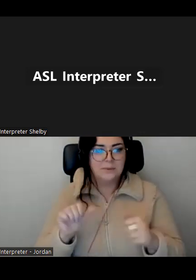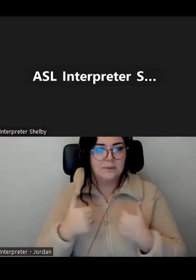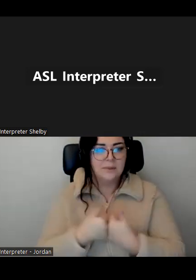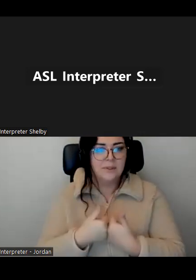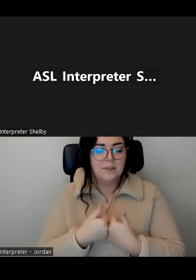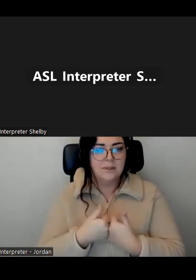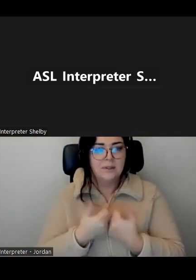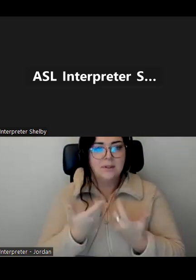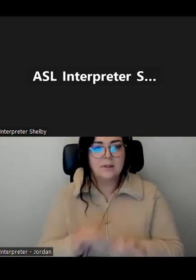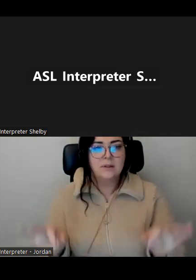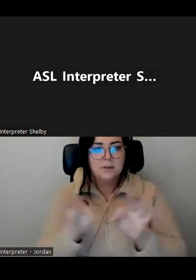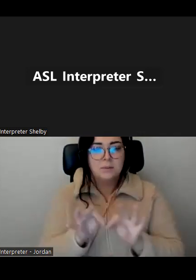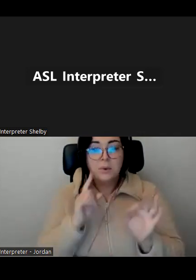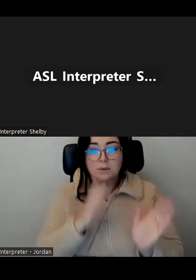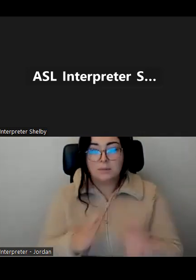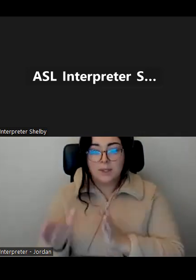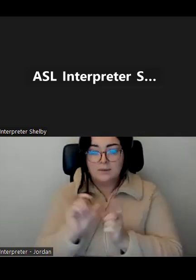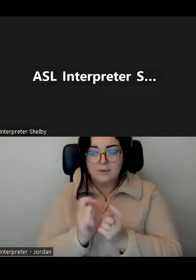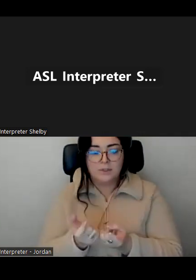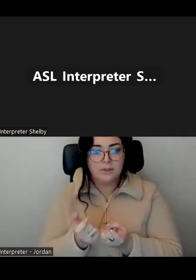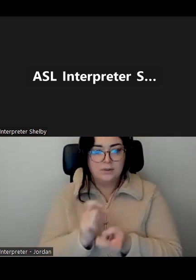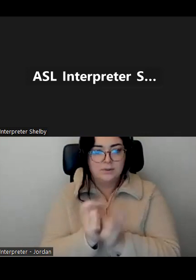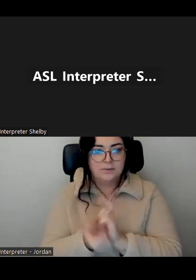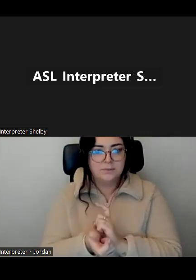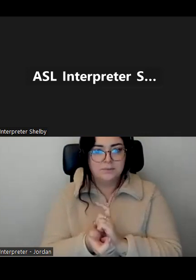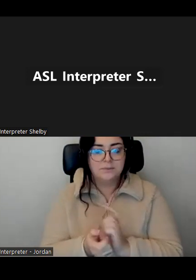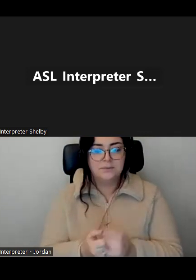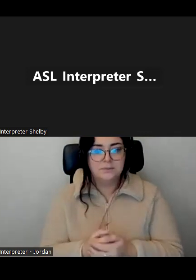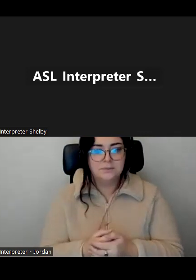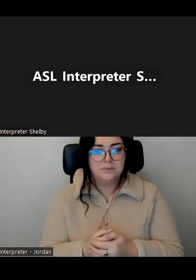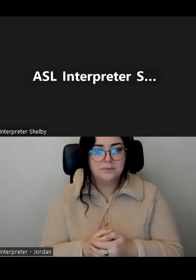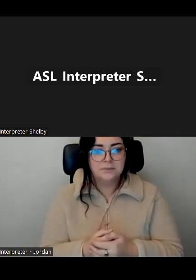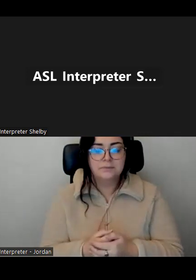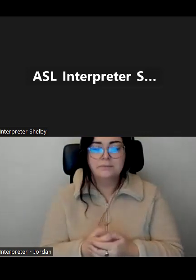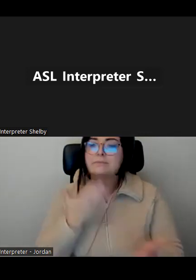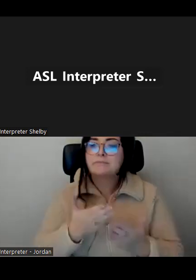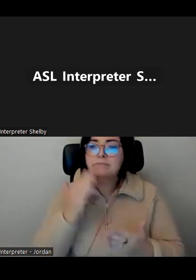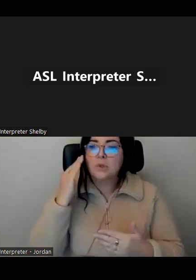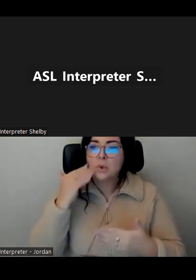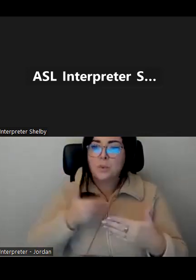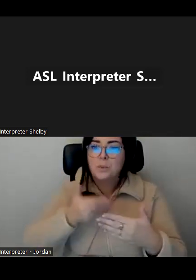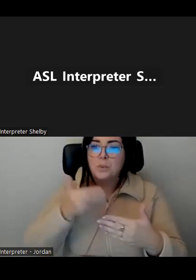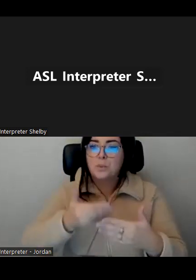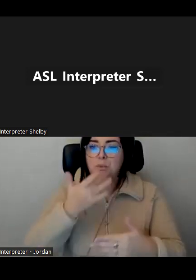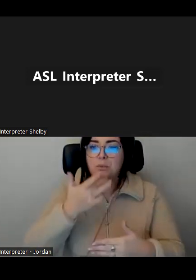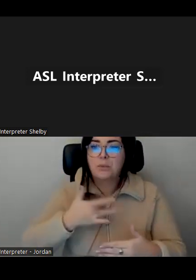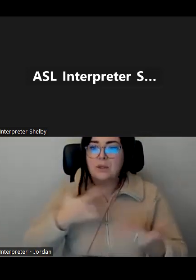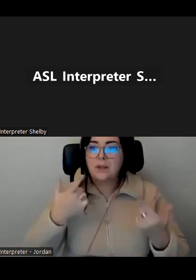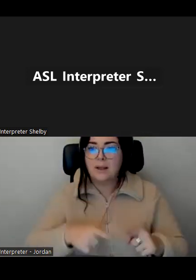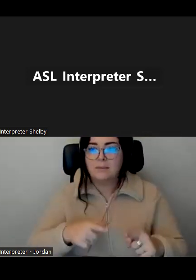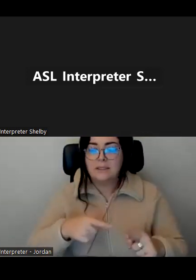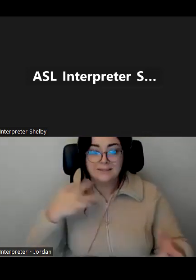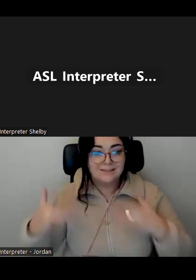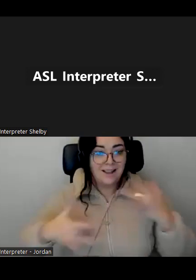So it's important to plan for change when we can. So if we know that maybe we have a birthday coming up that we're not so